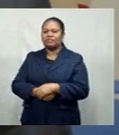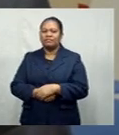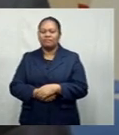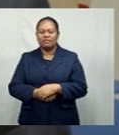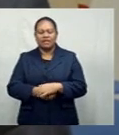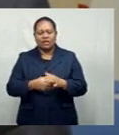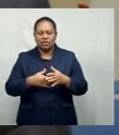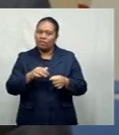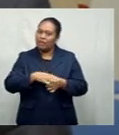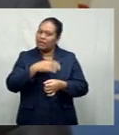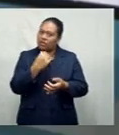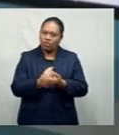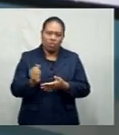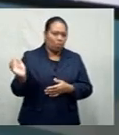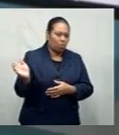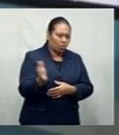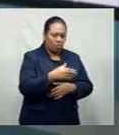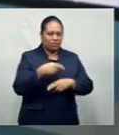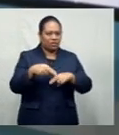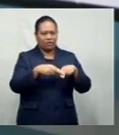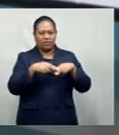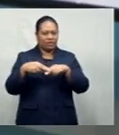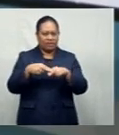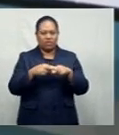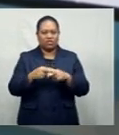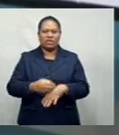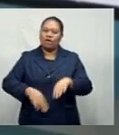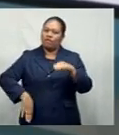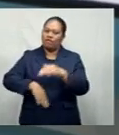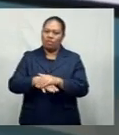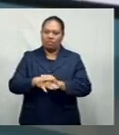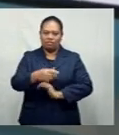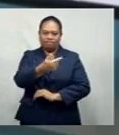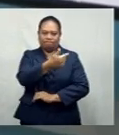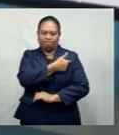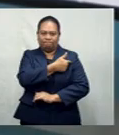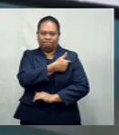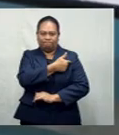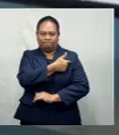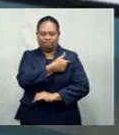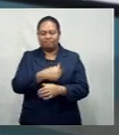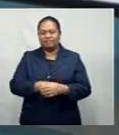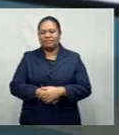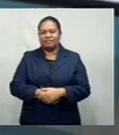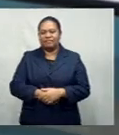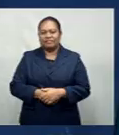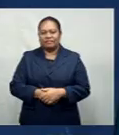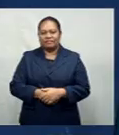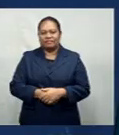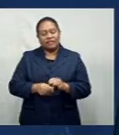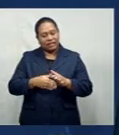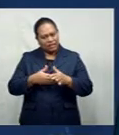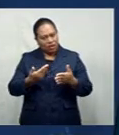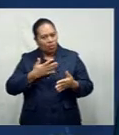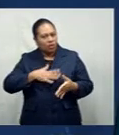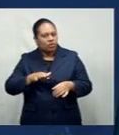to ensure all staff across Fiji are fully vaccinated. Saying that we also ensure that our vaccination